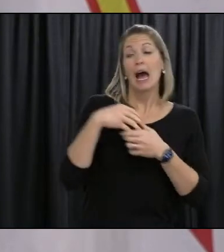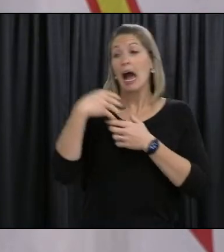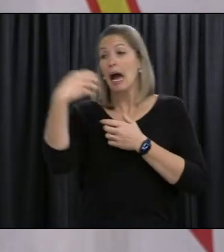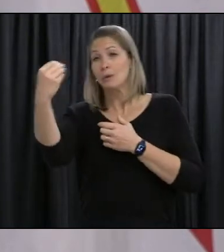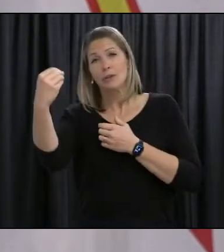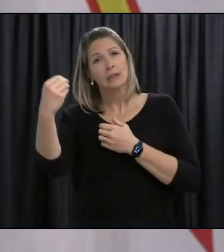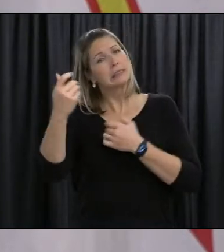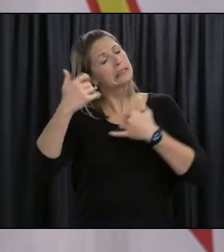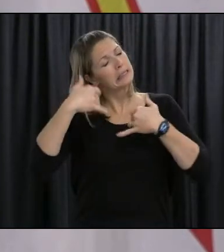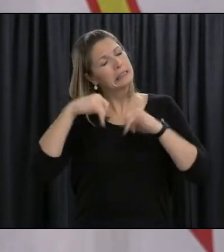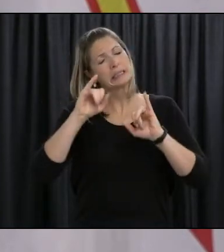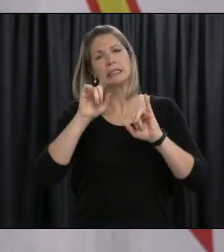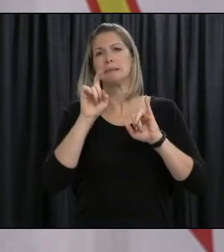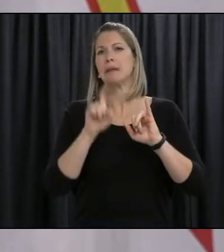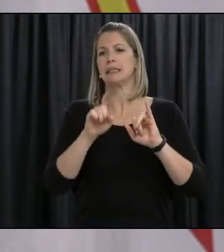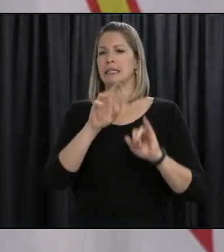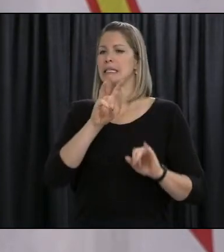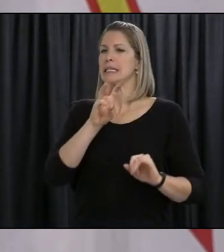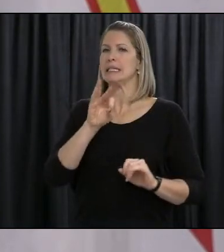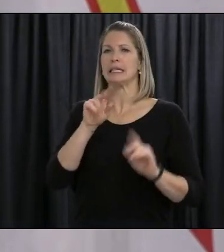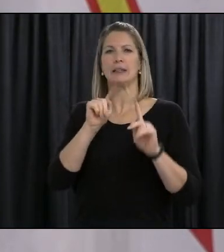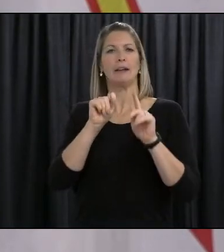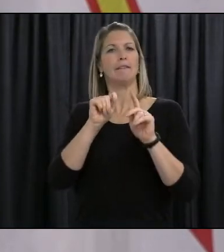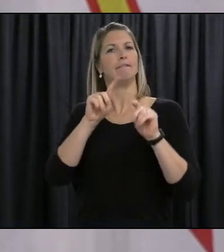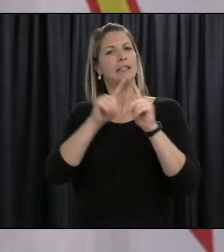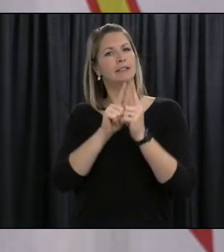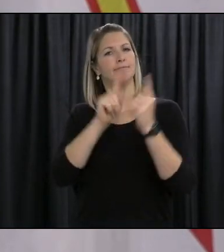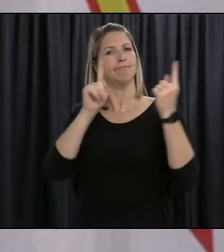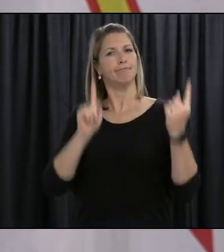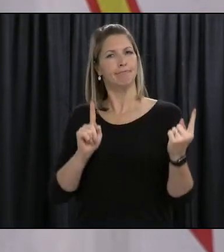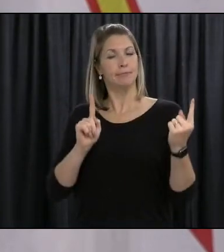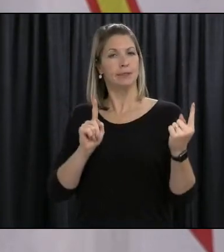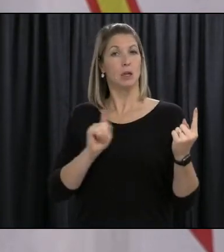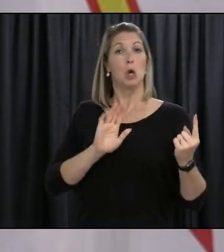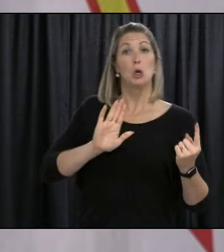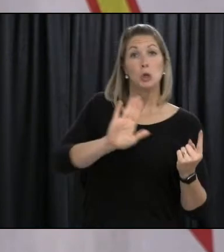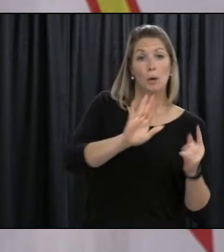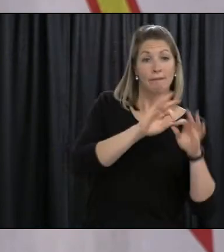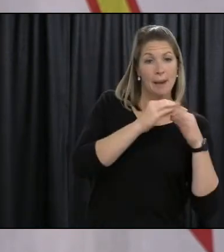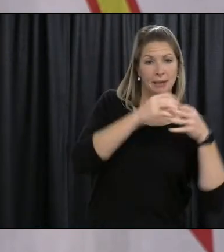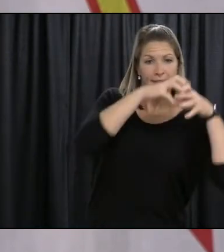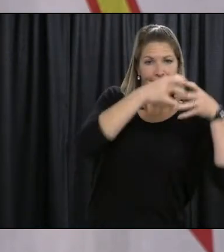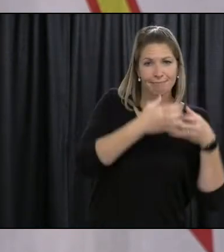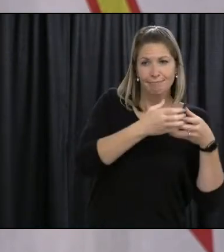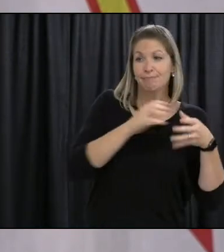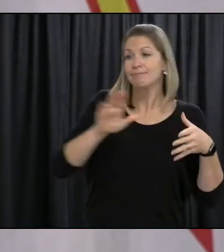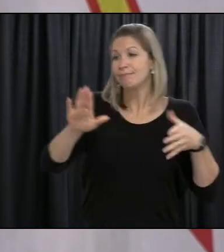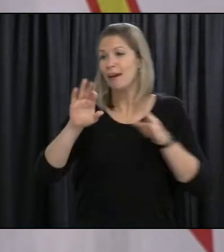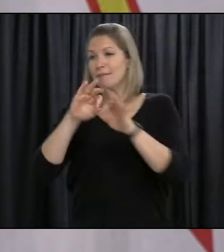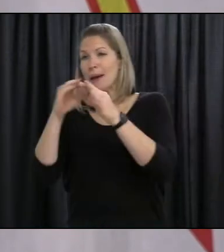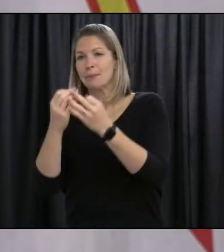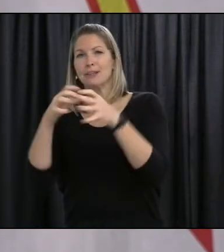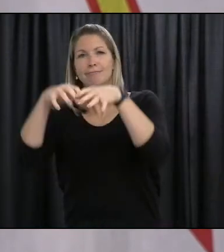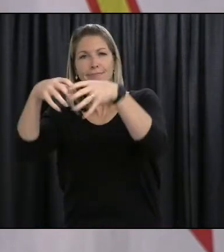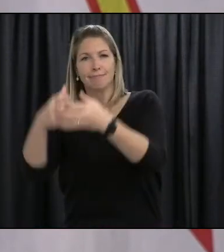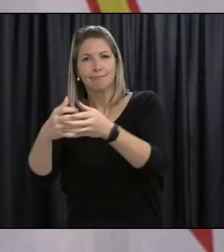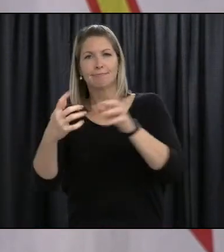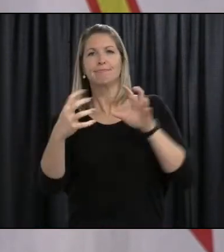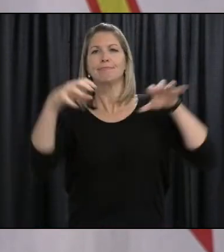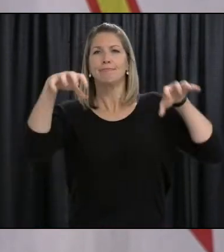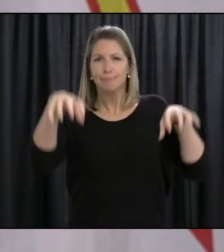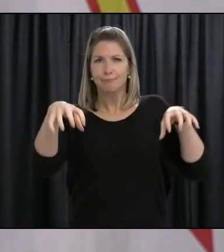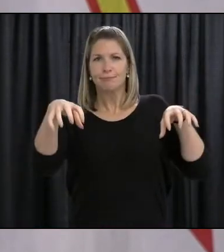others who are not a part of their bubble. A non-medical mask is an extra layer of protection, but it does not replace